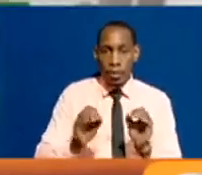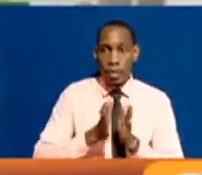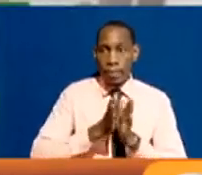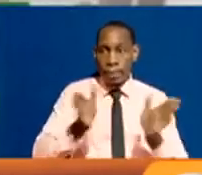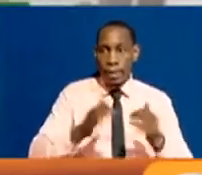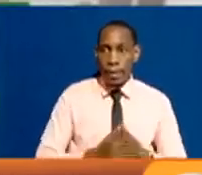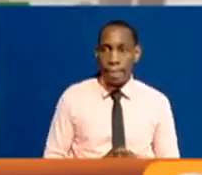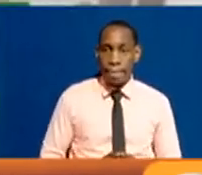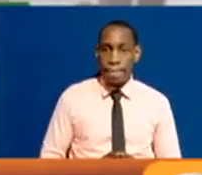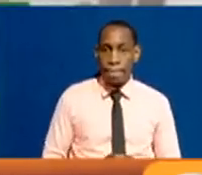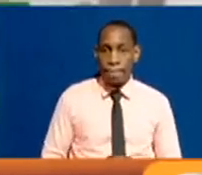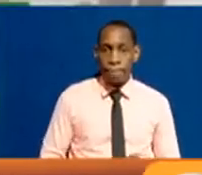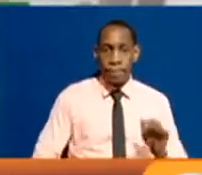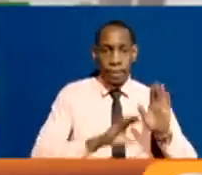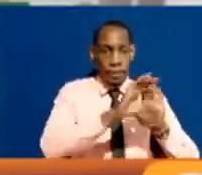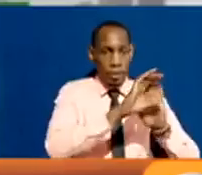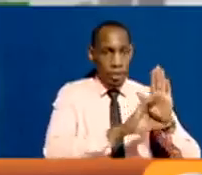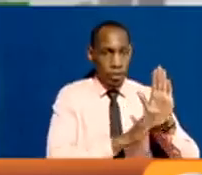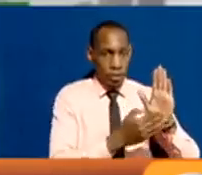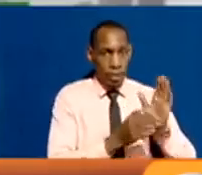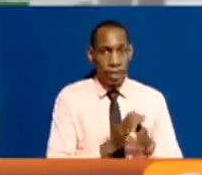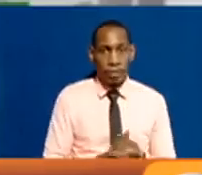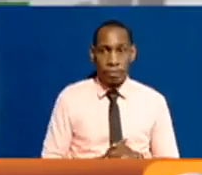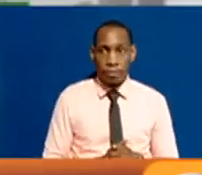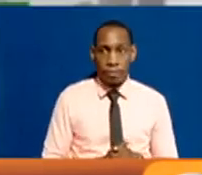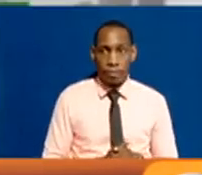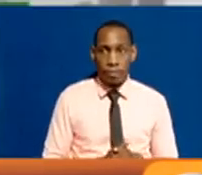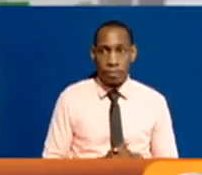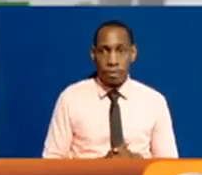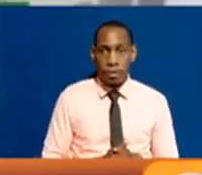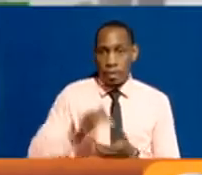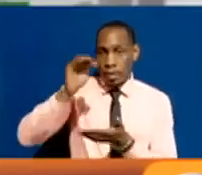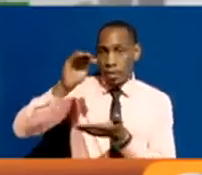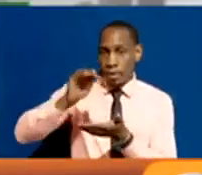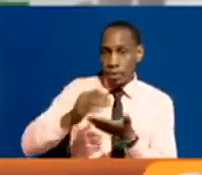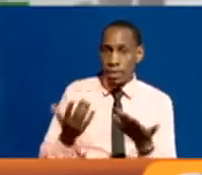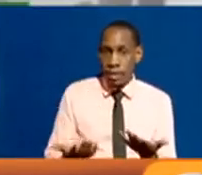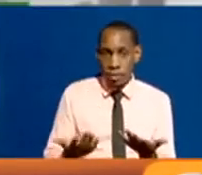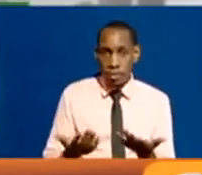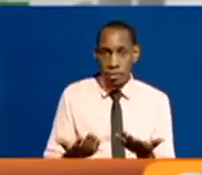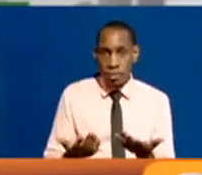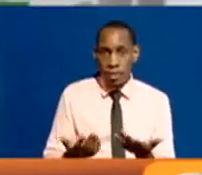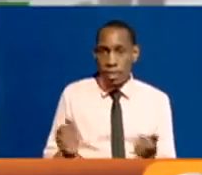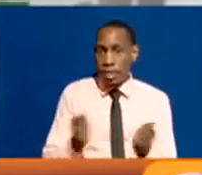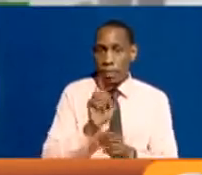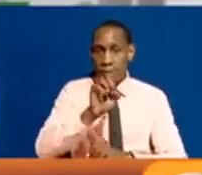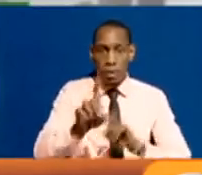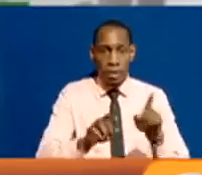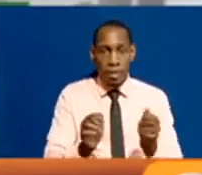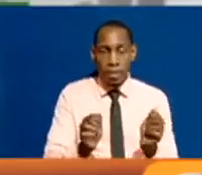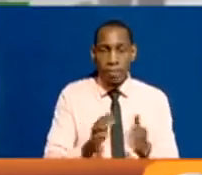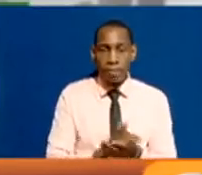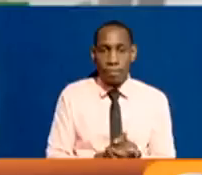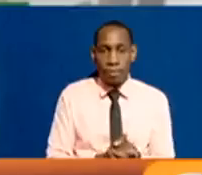public. The Constitution inadvertently reduced them to unquestioning,